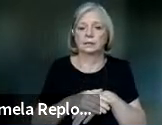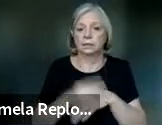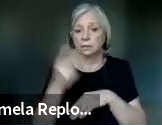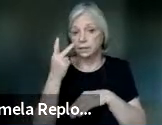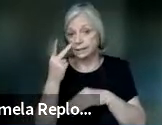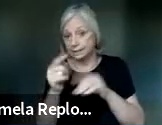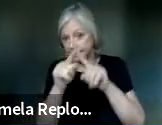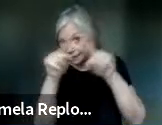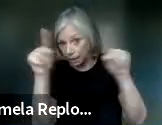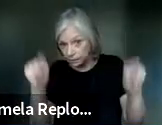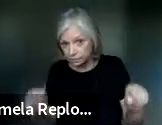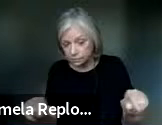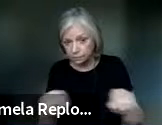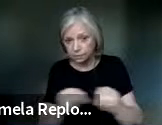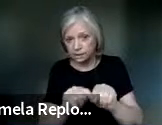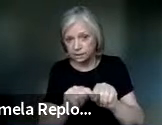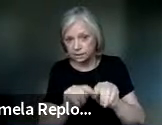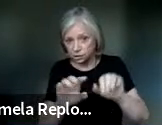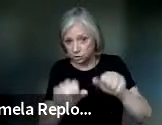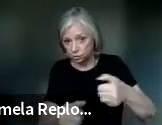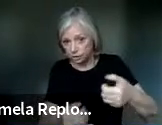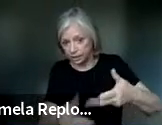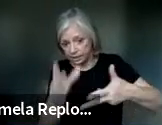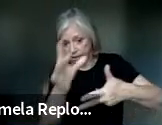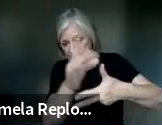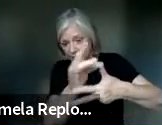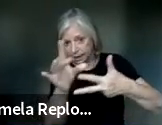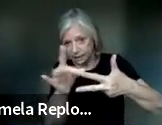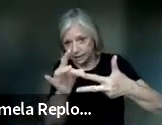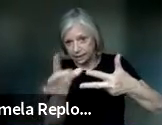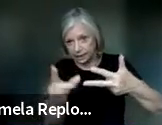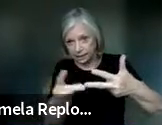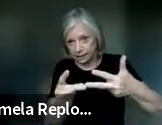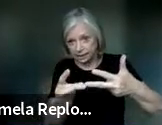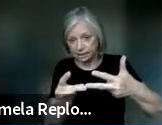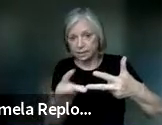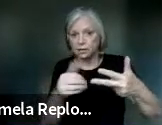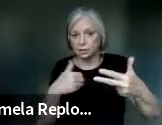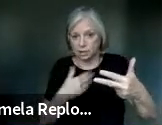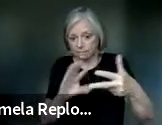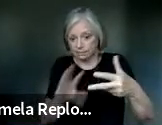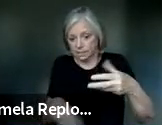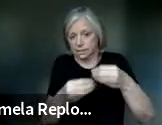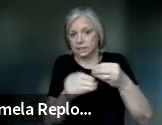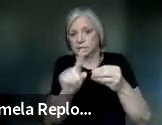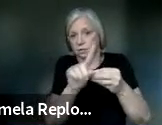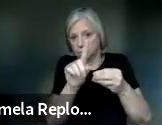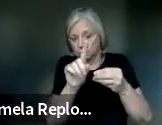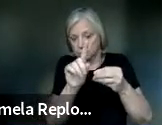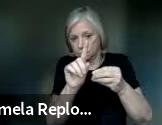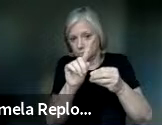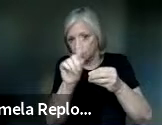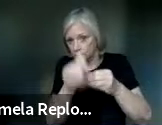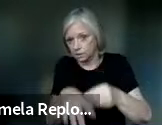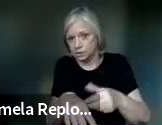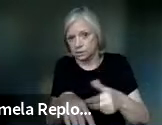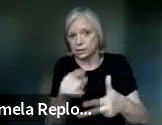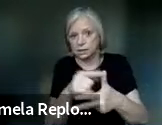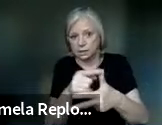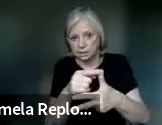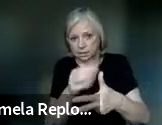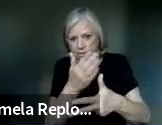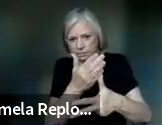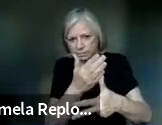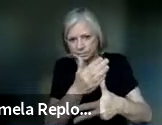screen a few places to reach out if you have questions, if you have general inquiries where they can go to Alameda County, or if you have